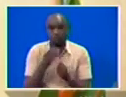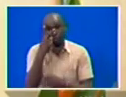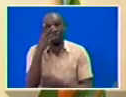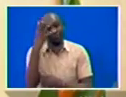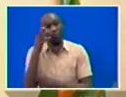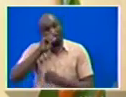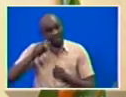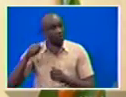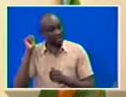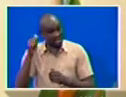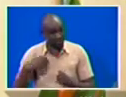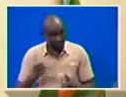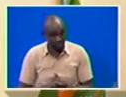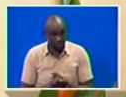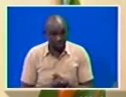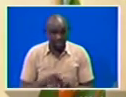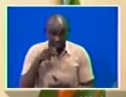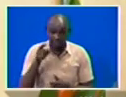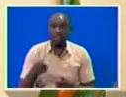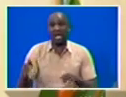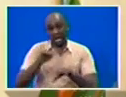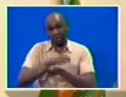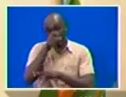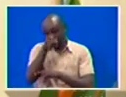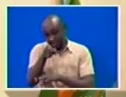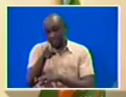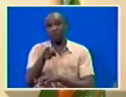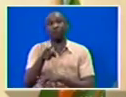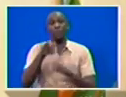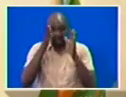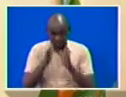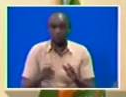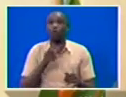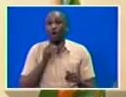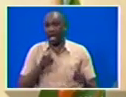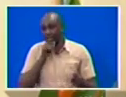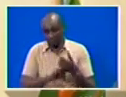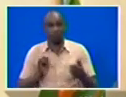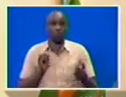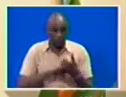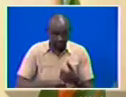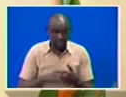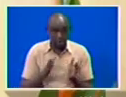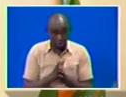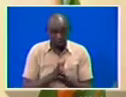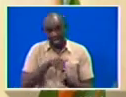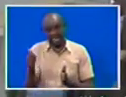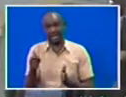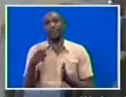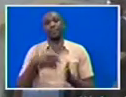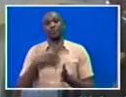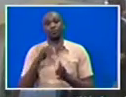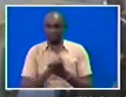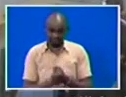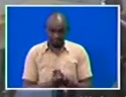Kenyans are enrolled, because the cover covers the principal member, the spouse, and any eligible dependents.